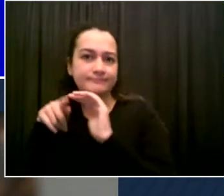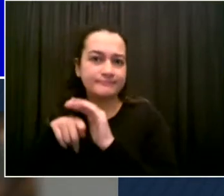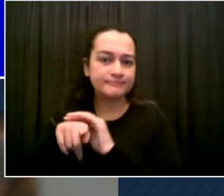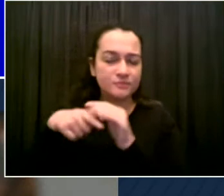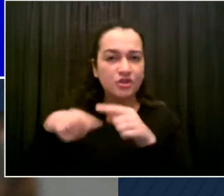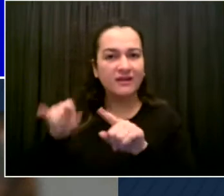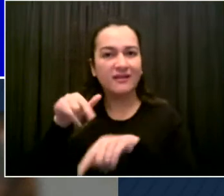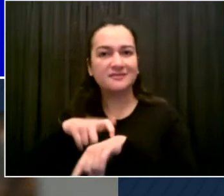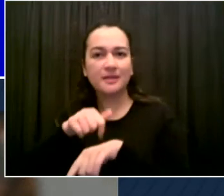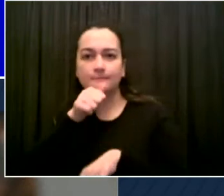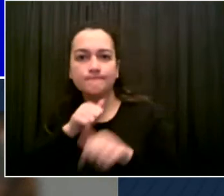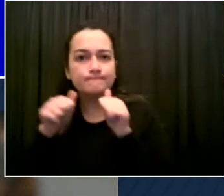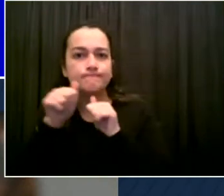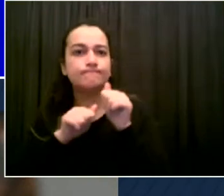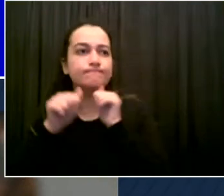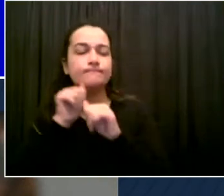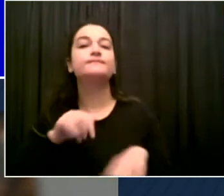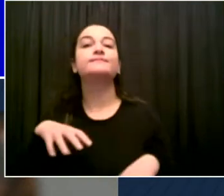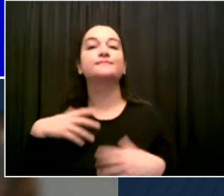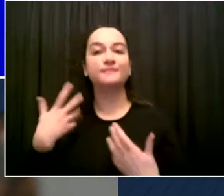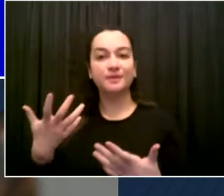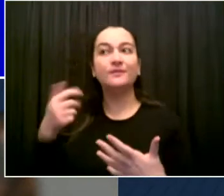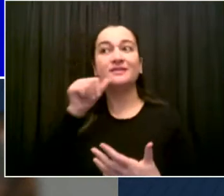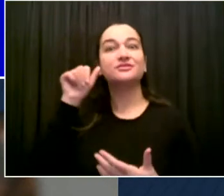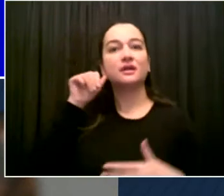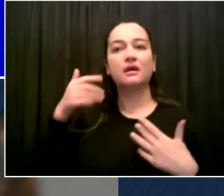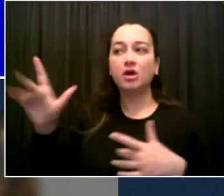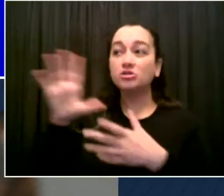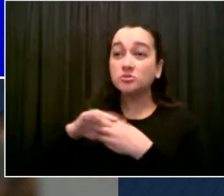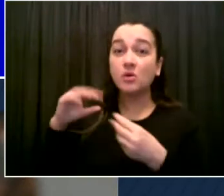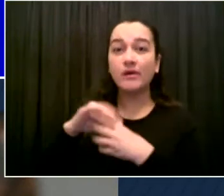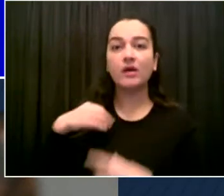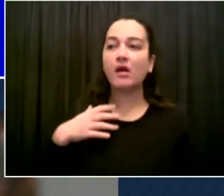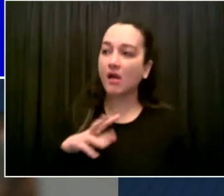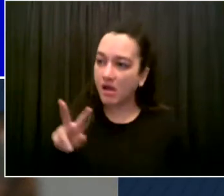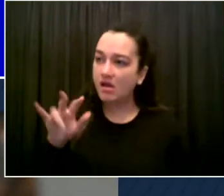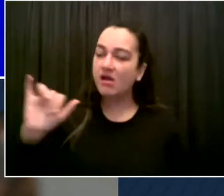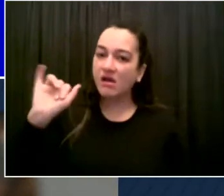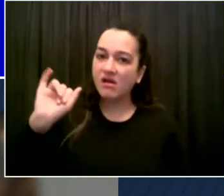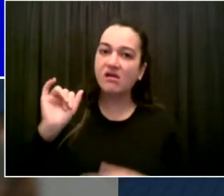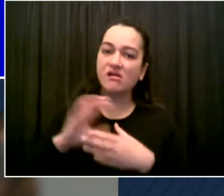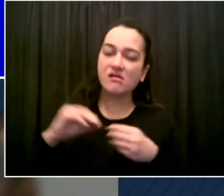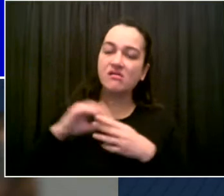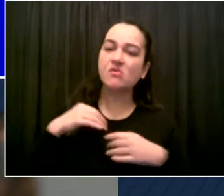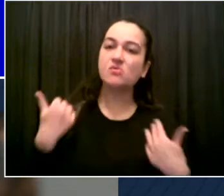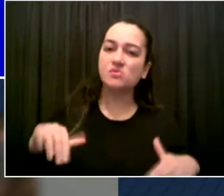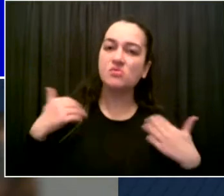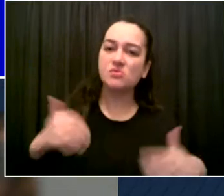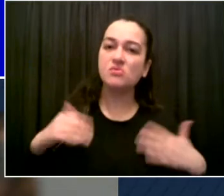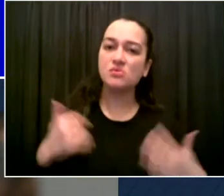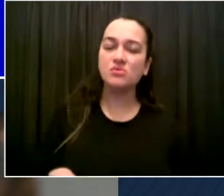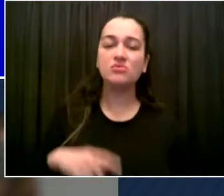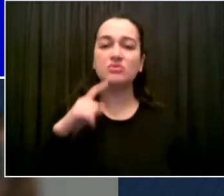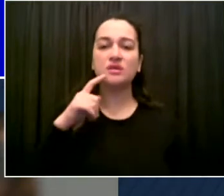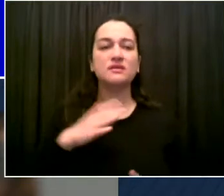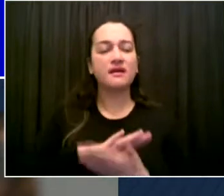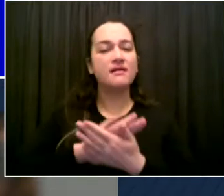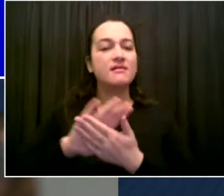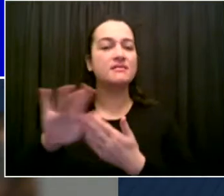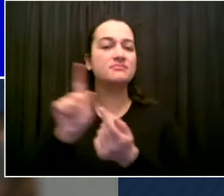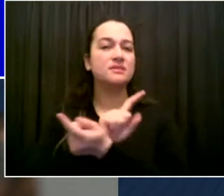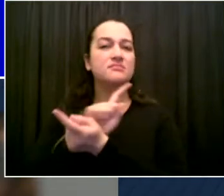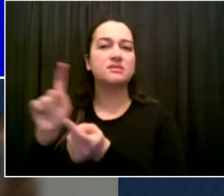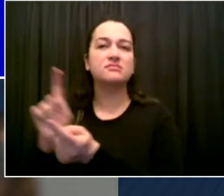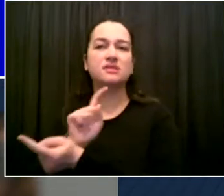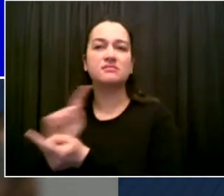it's a reminder of the resiliency of the human spirit and the strength of all people, but particularly New Yorkers. And it's